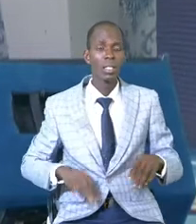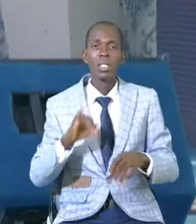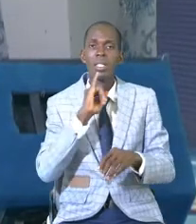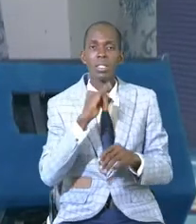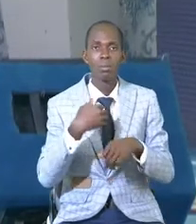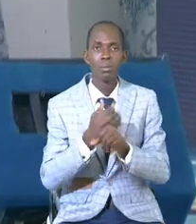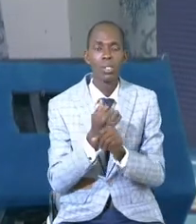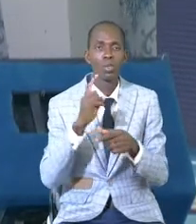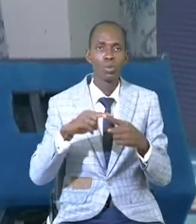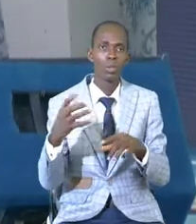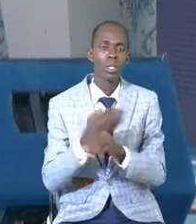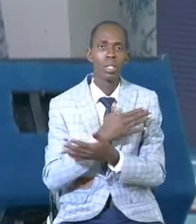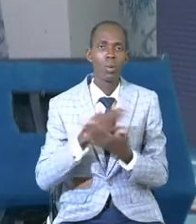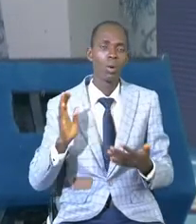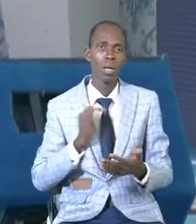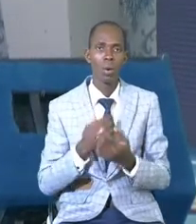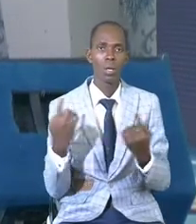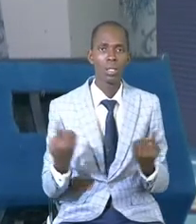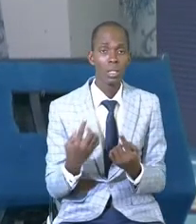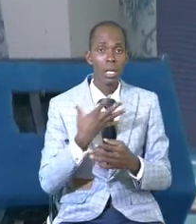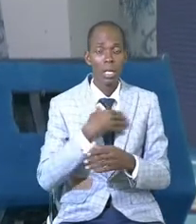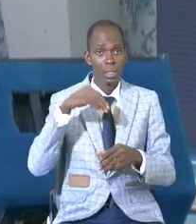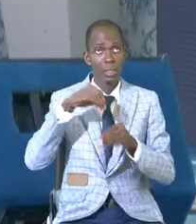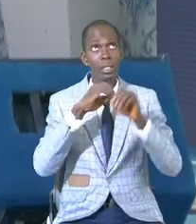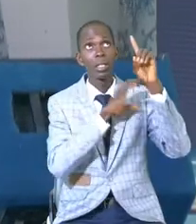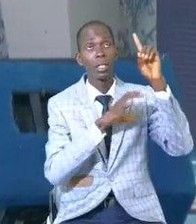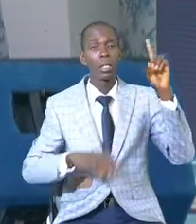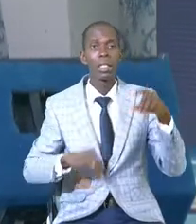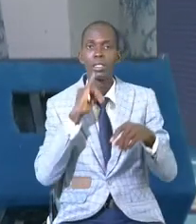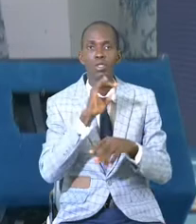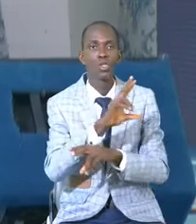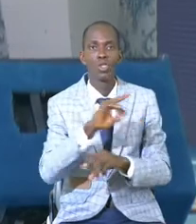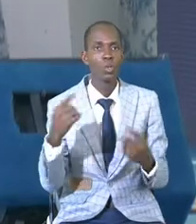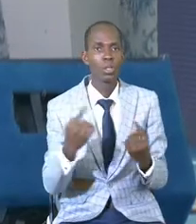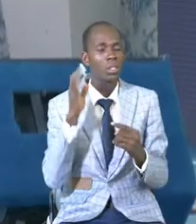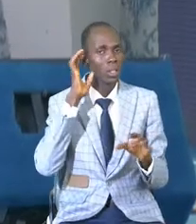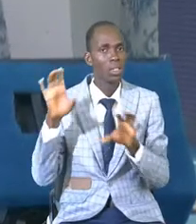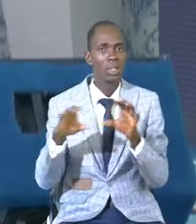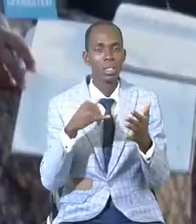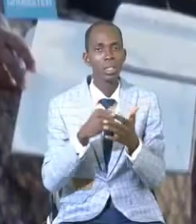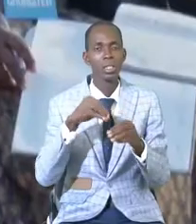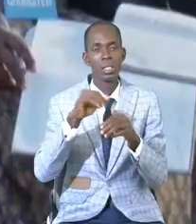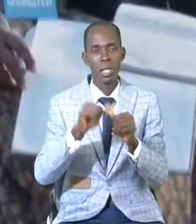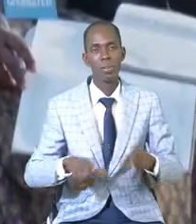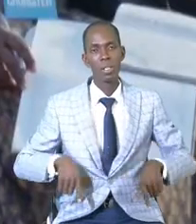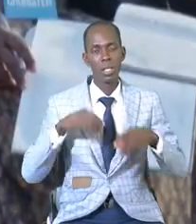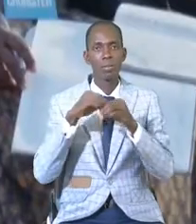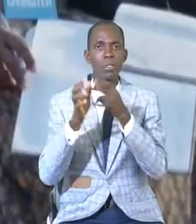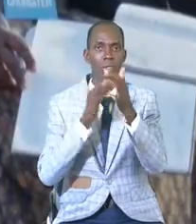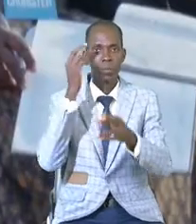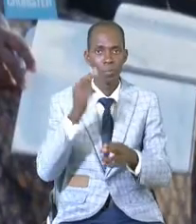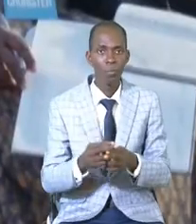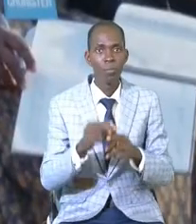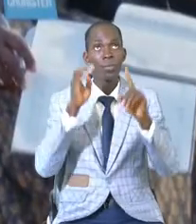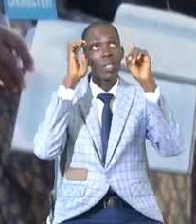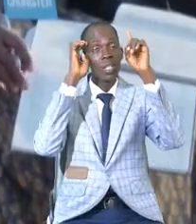in him is no sin. He'll accomplish it in every life in Jesus' name. He has offered